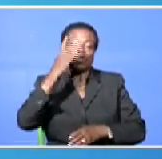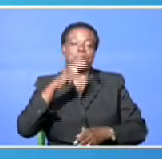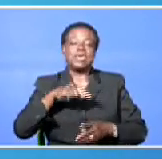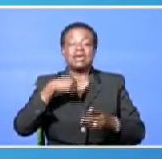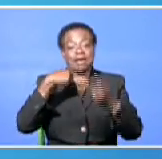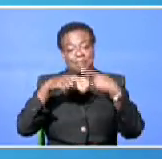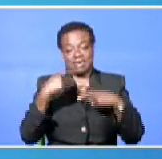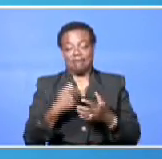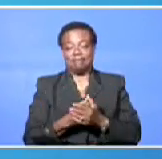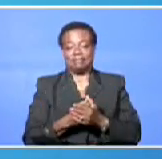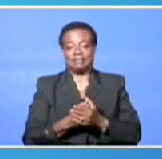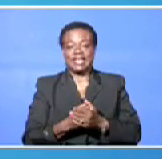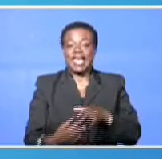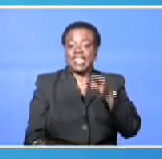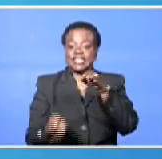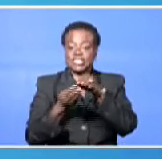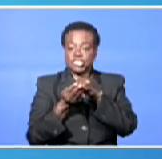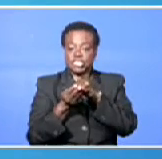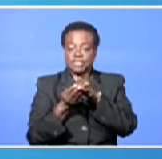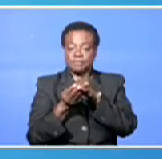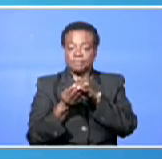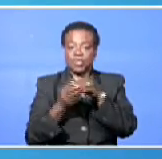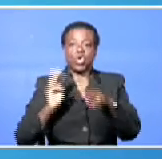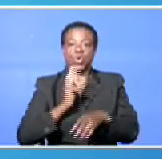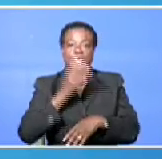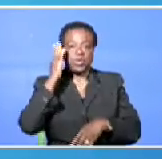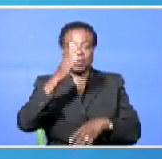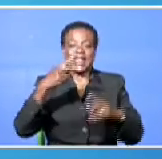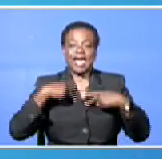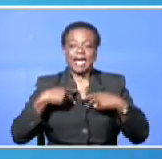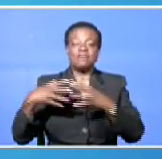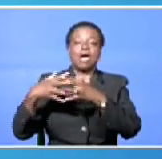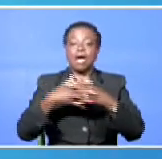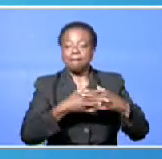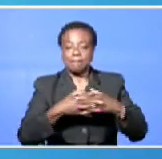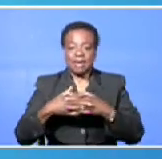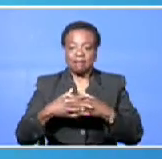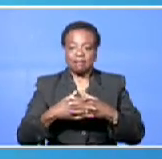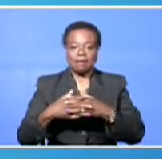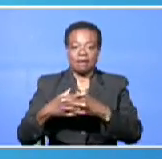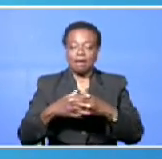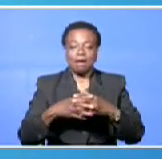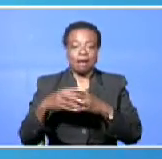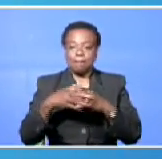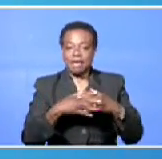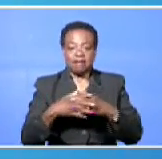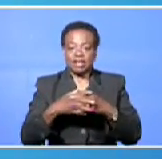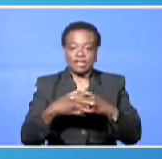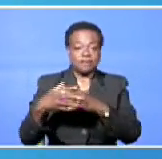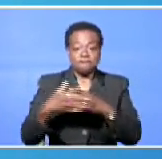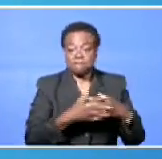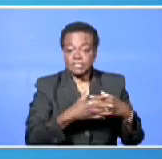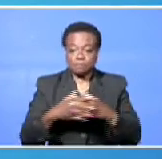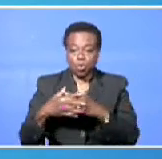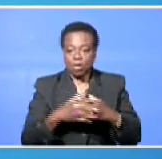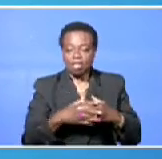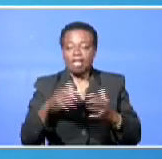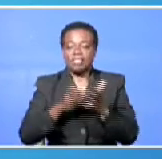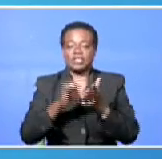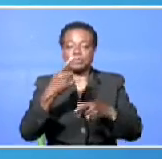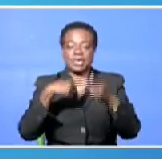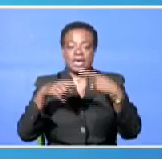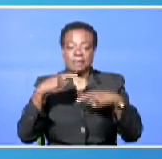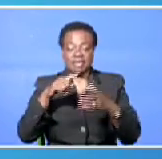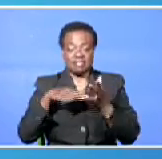group. And then in addition to that, we will have American football that are going to be coming next year, as well as